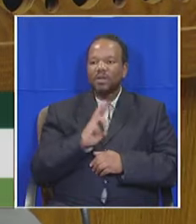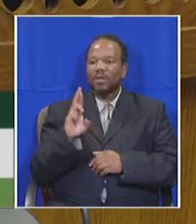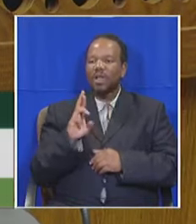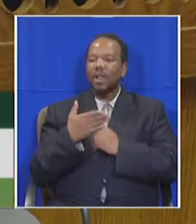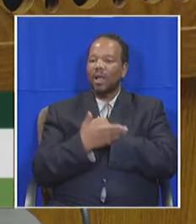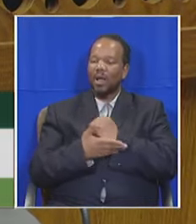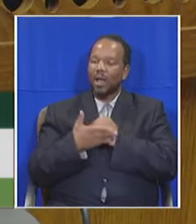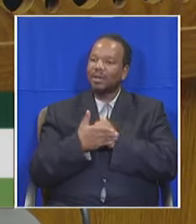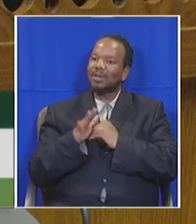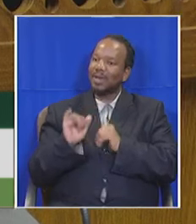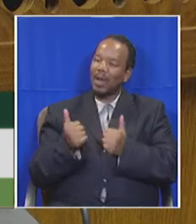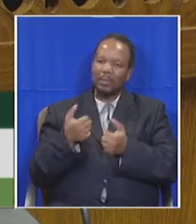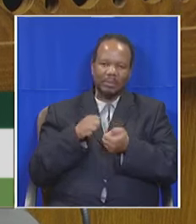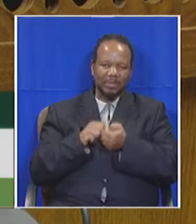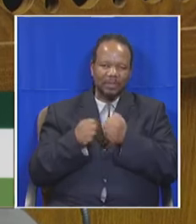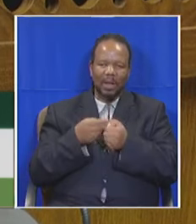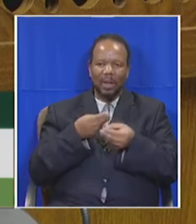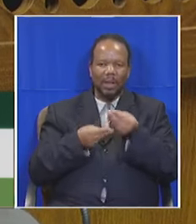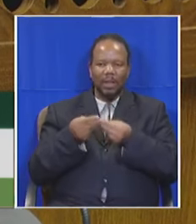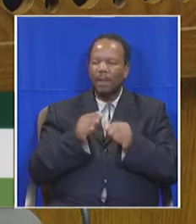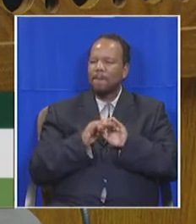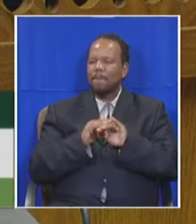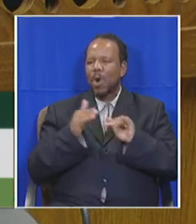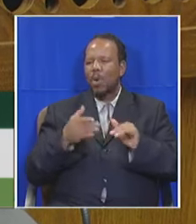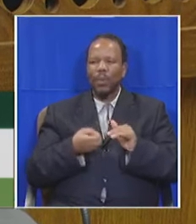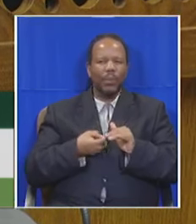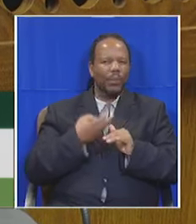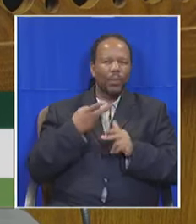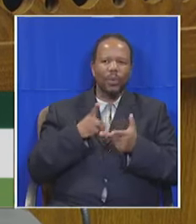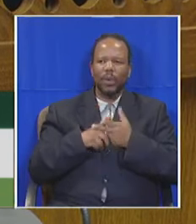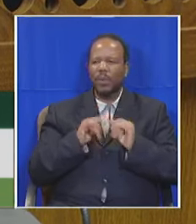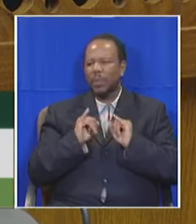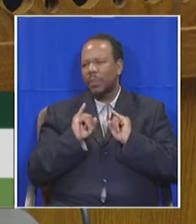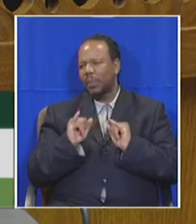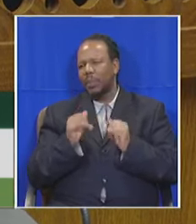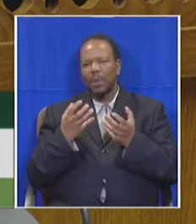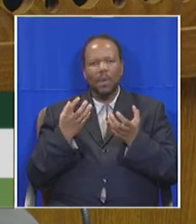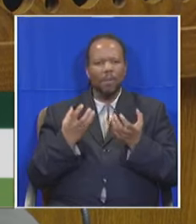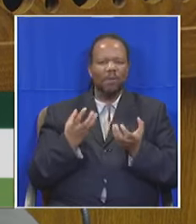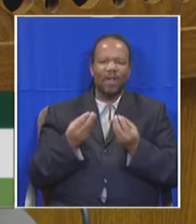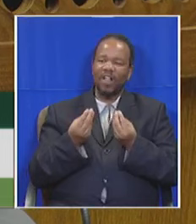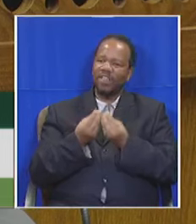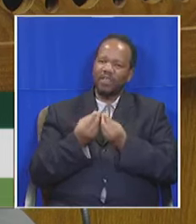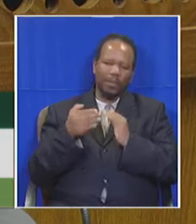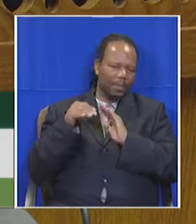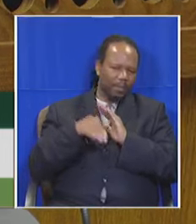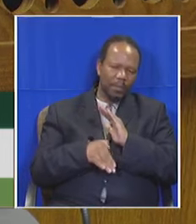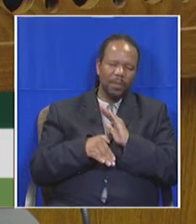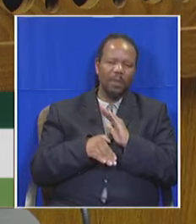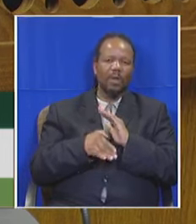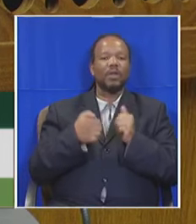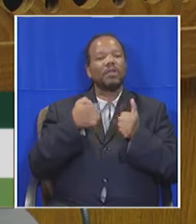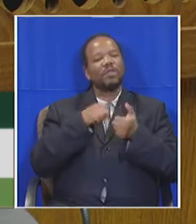economic hardships, with skyrocketing youth unemployment, chronic poverty, and deprivation. These challenges mean that government needs to